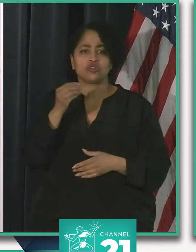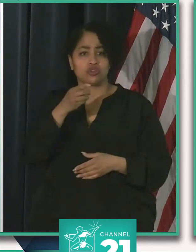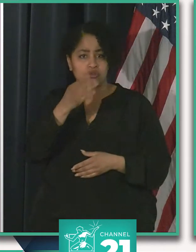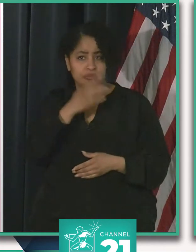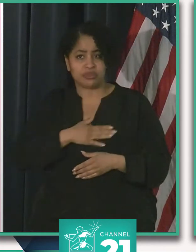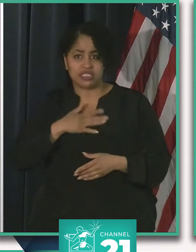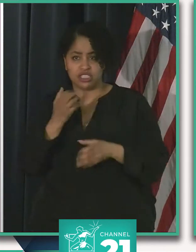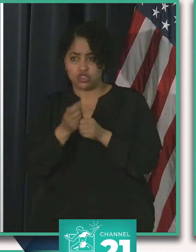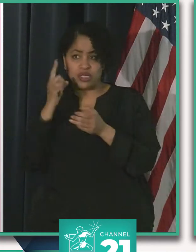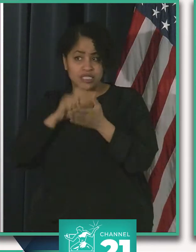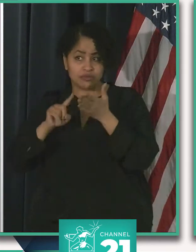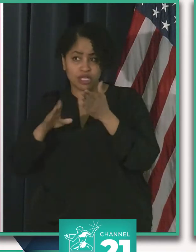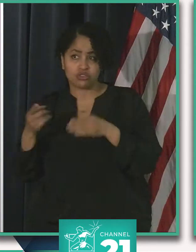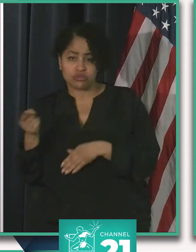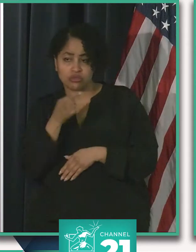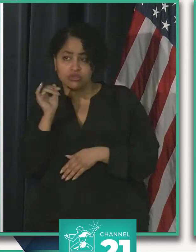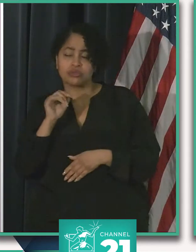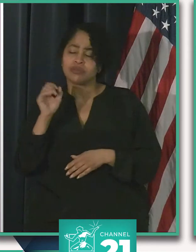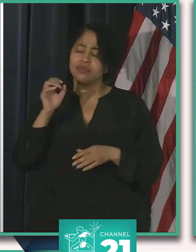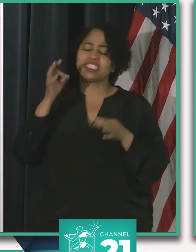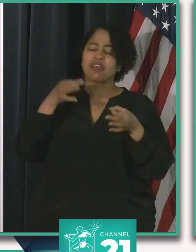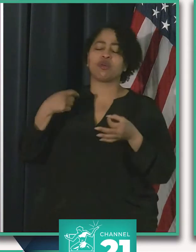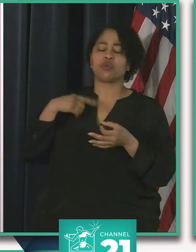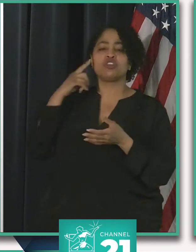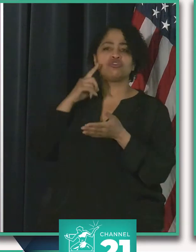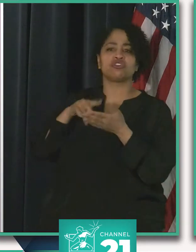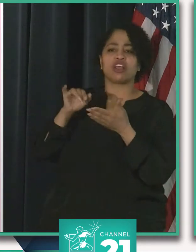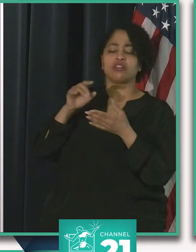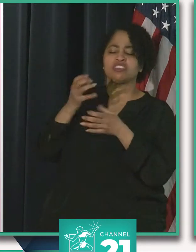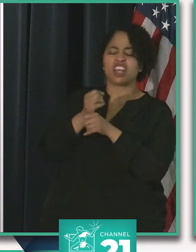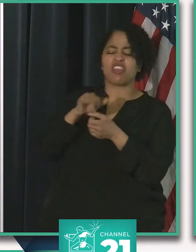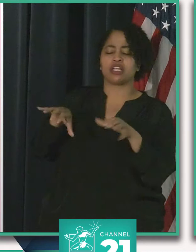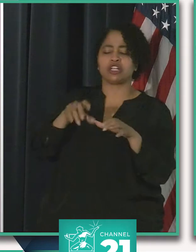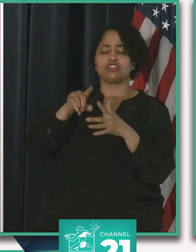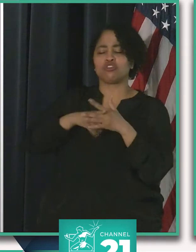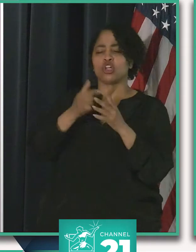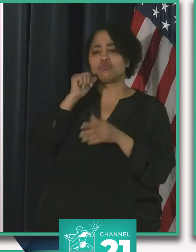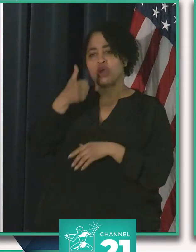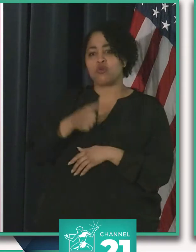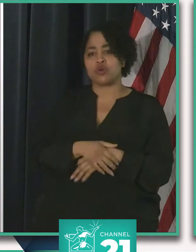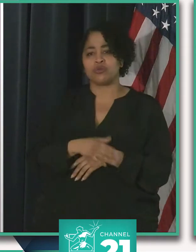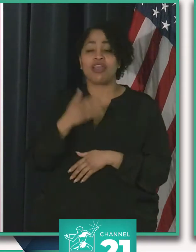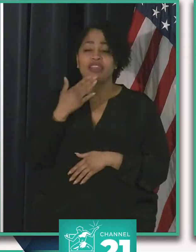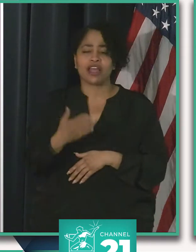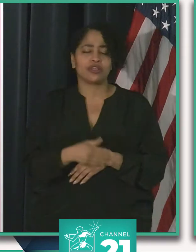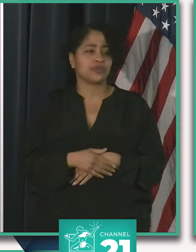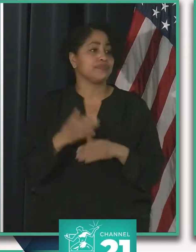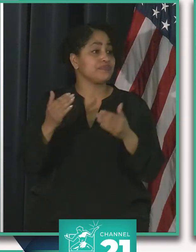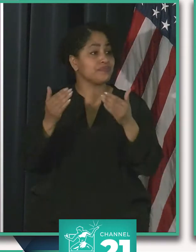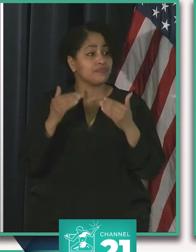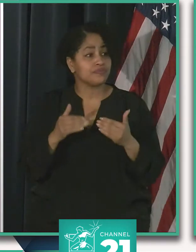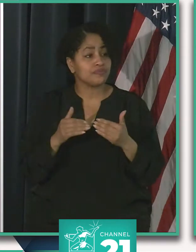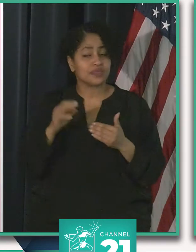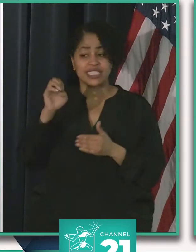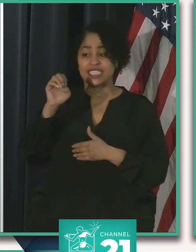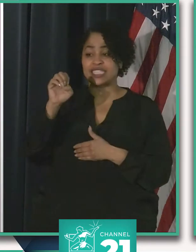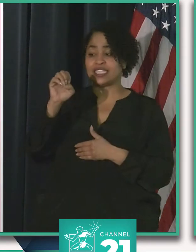out too? All right, we'll jump on that tomorrow. Thank you. Okay, thank you. Next is